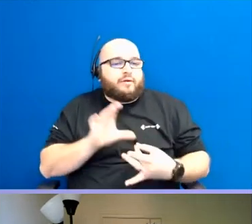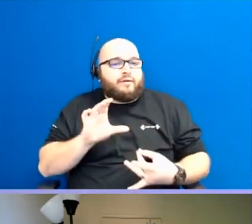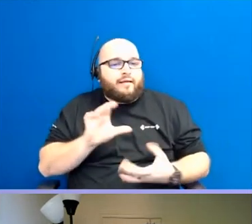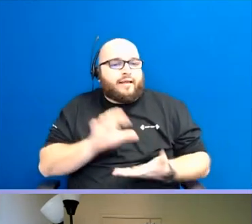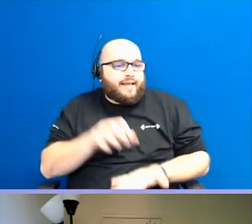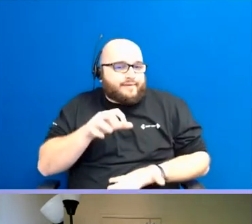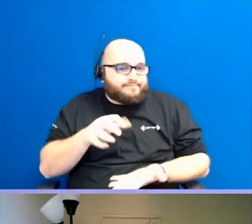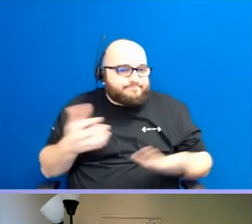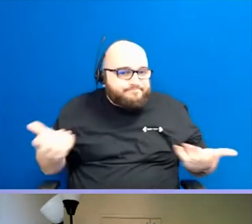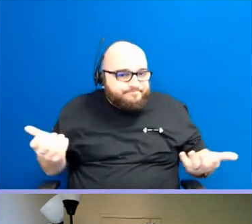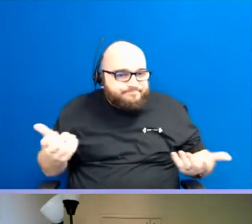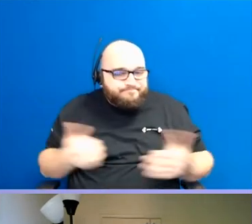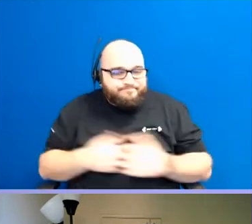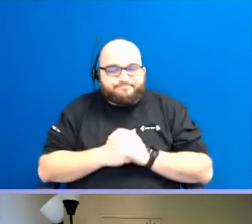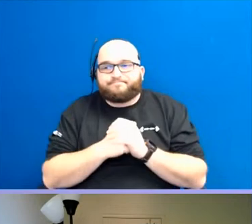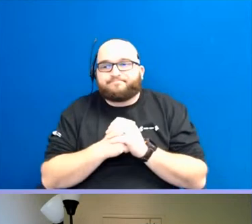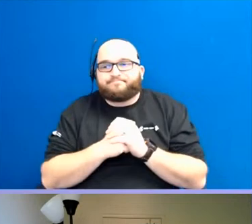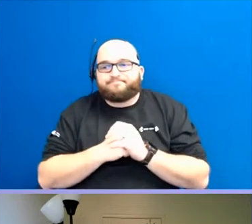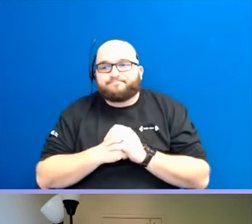cakes.